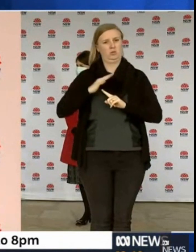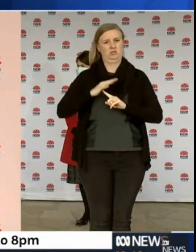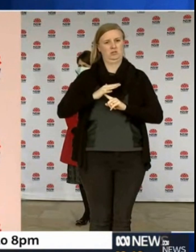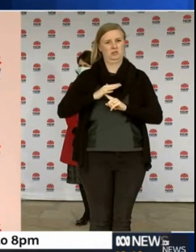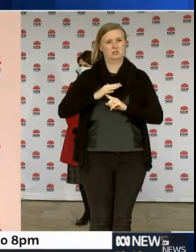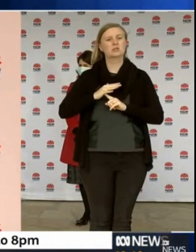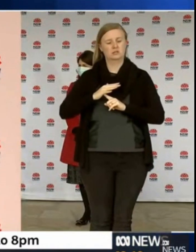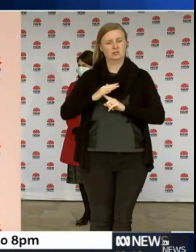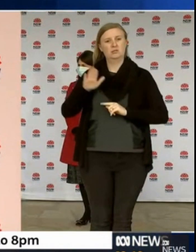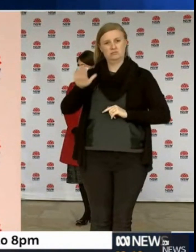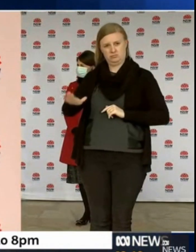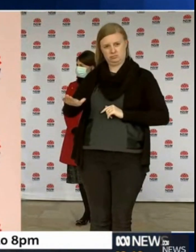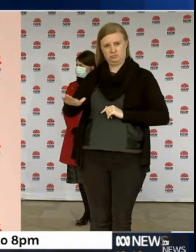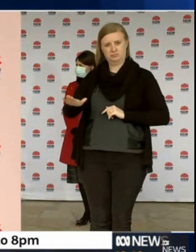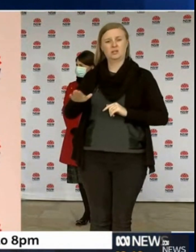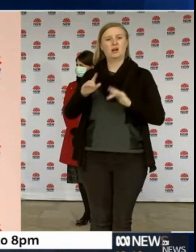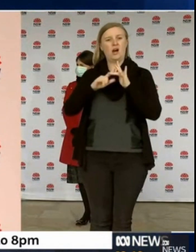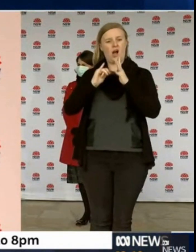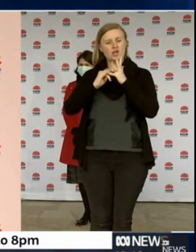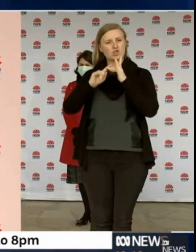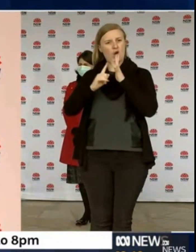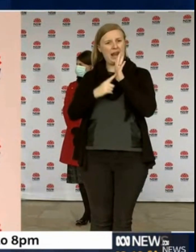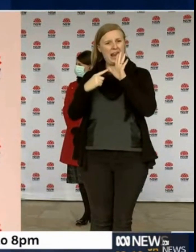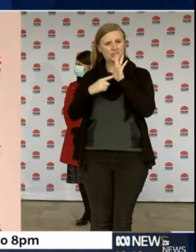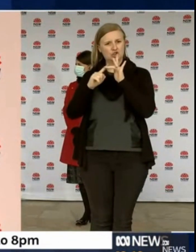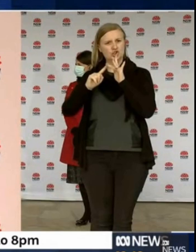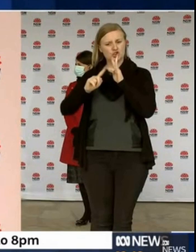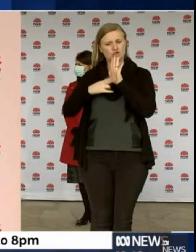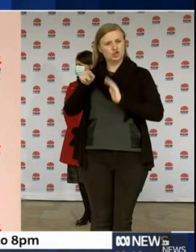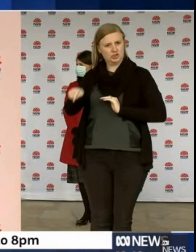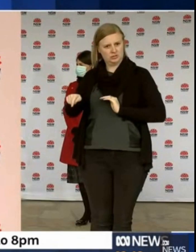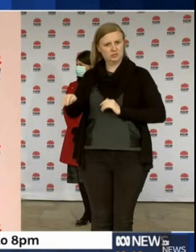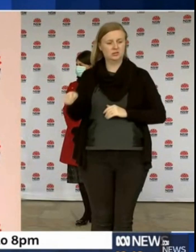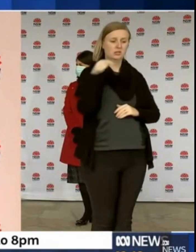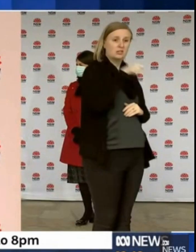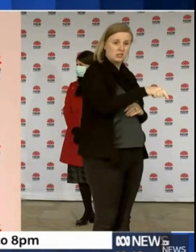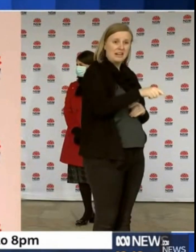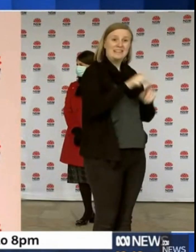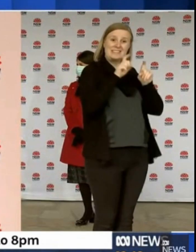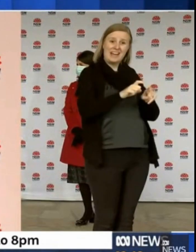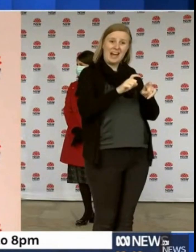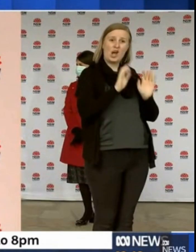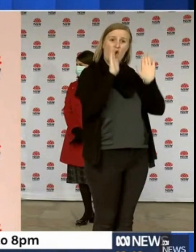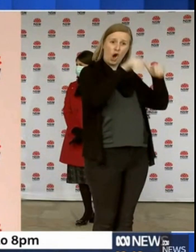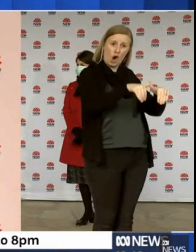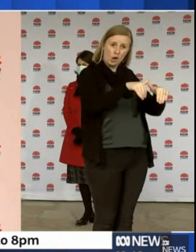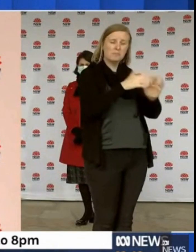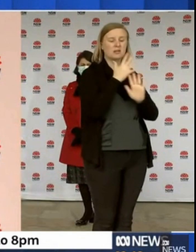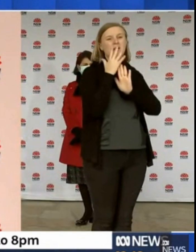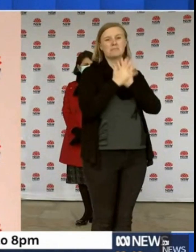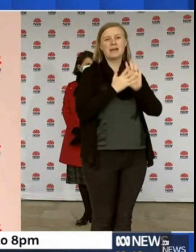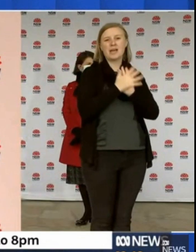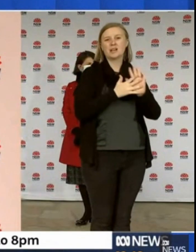so. The stay-at-home measures mean that you are only permitted to leave for the 4